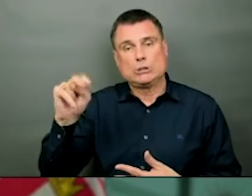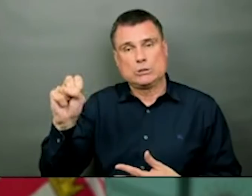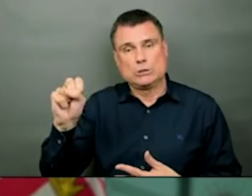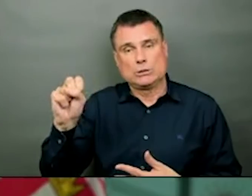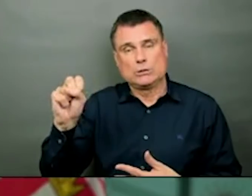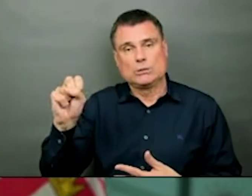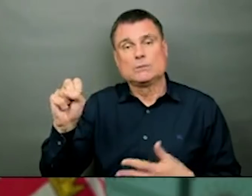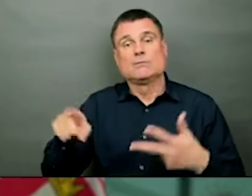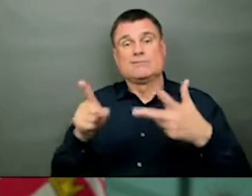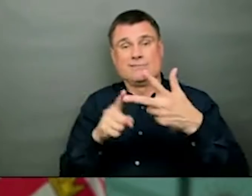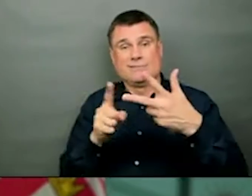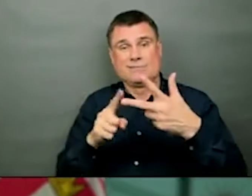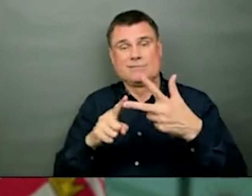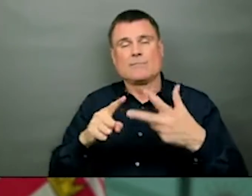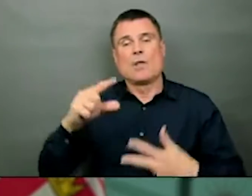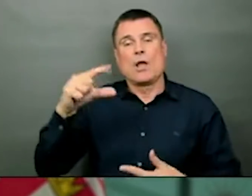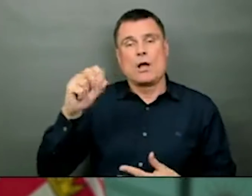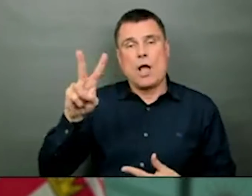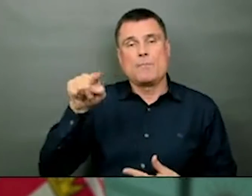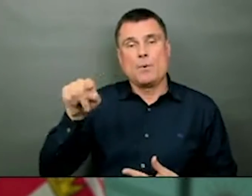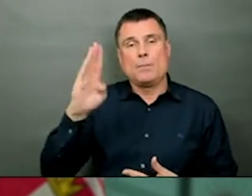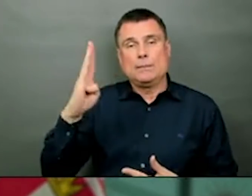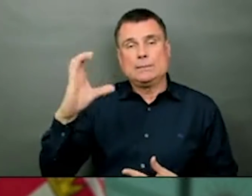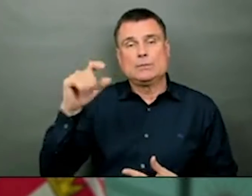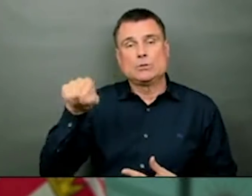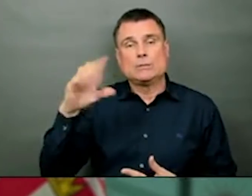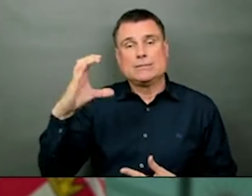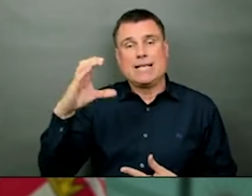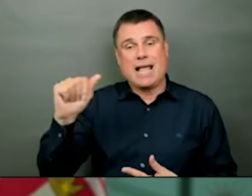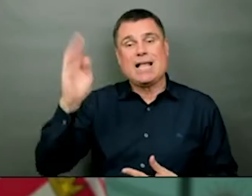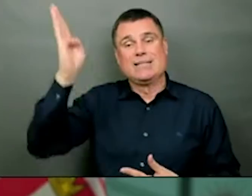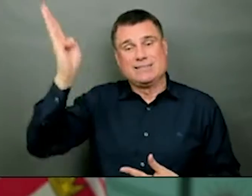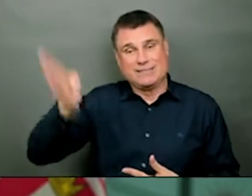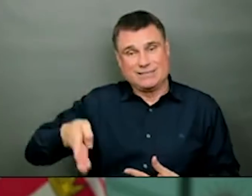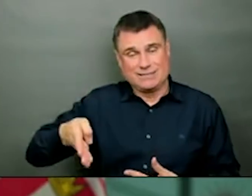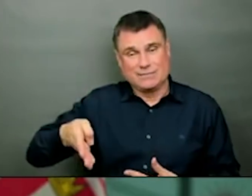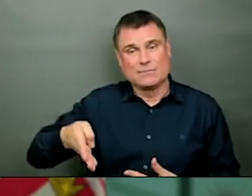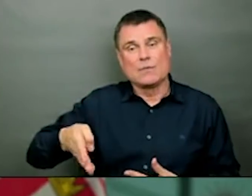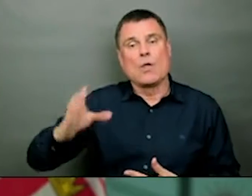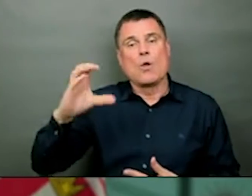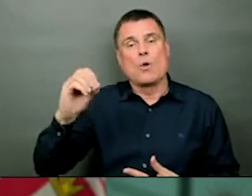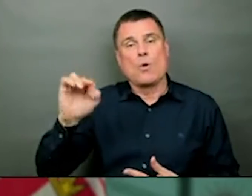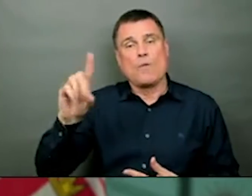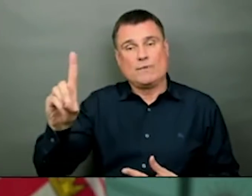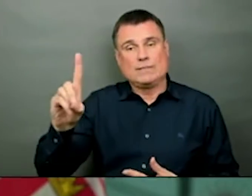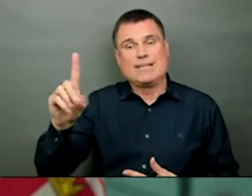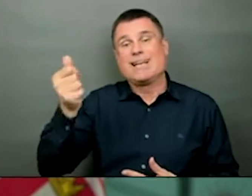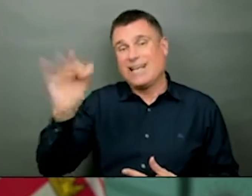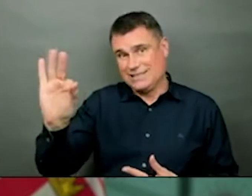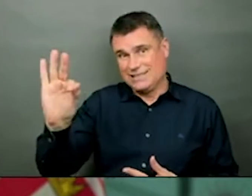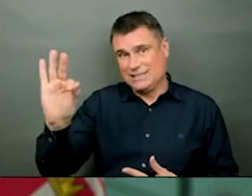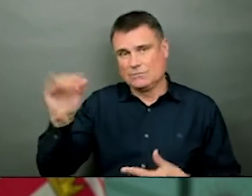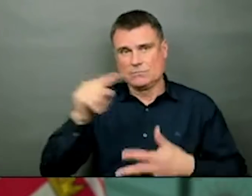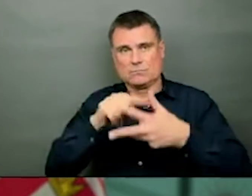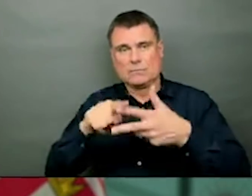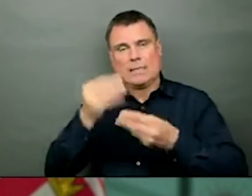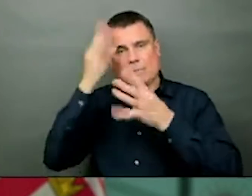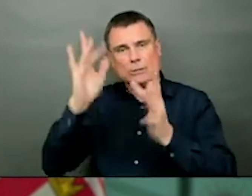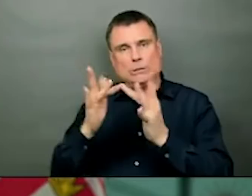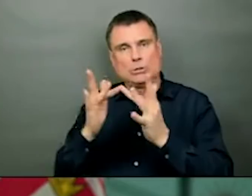gov.bc.ca/COVID-19. Last question this afternoon is from Tina Lovegreen, CBC. Thank you so